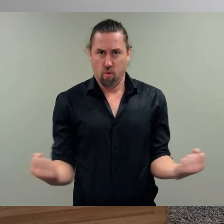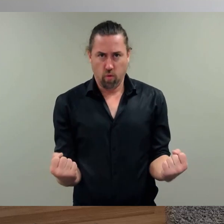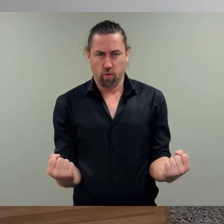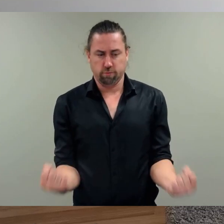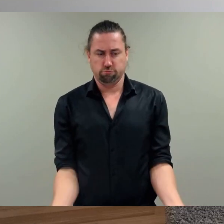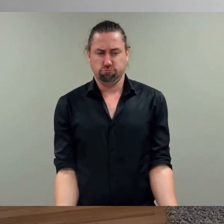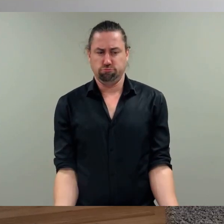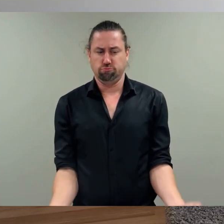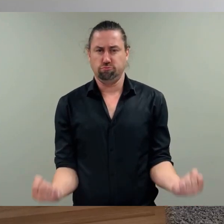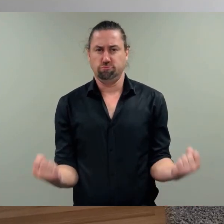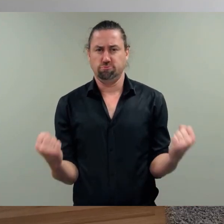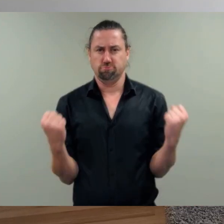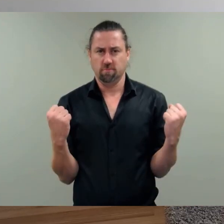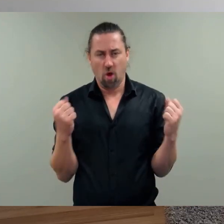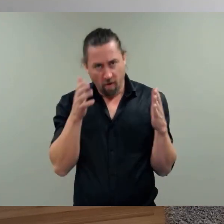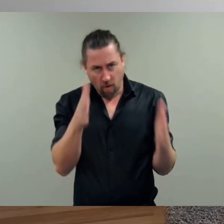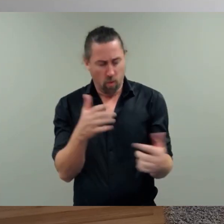the side of your body.